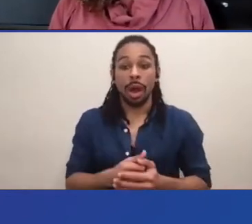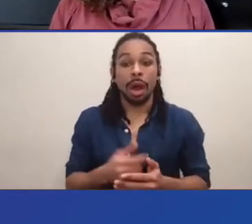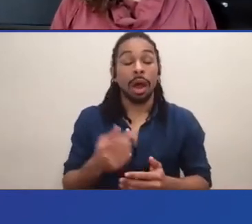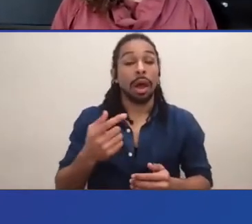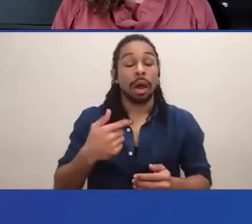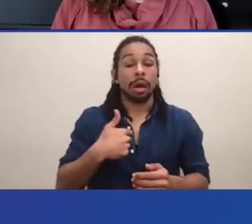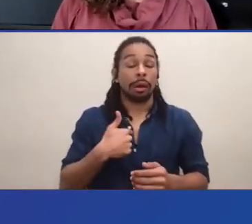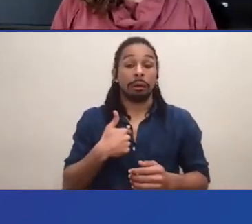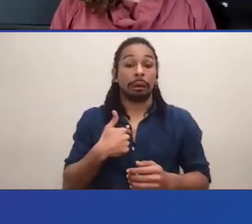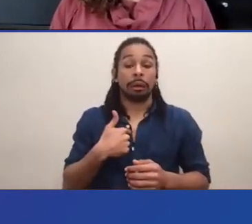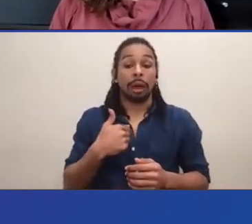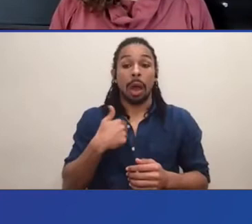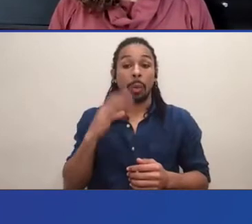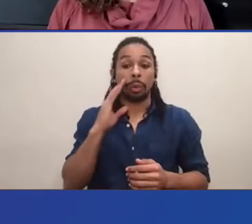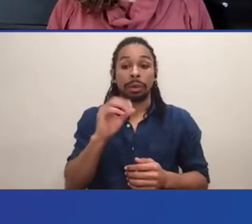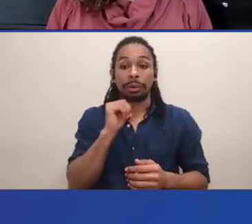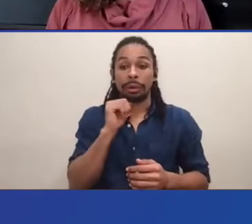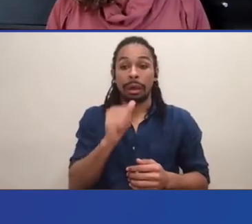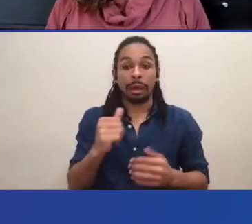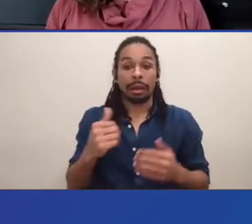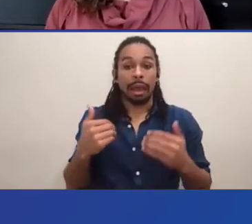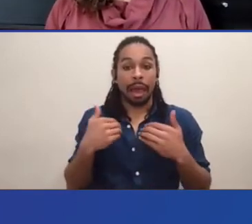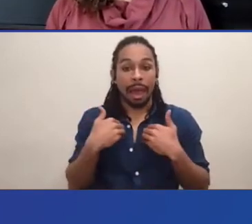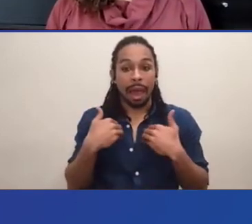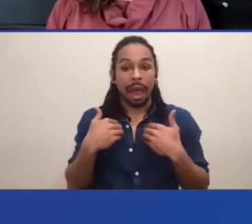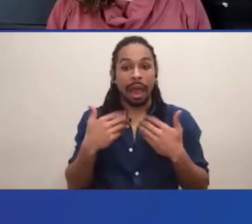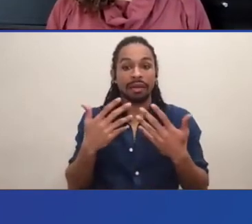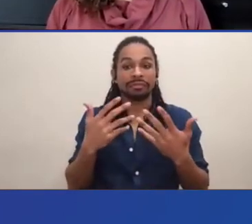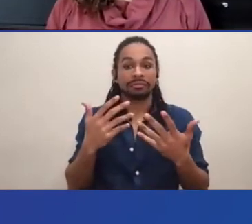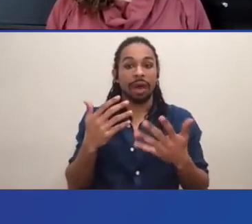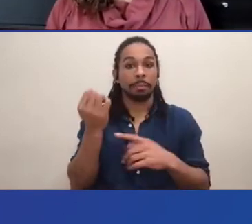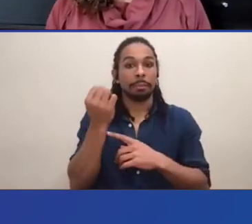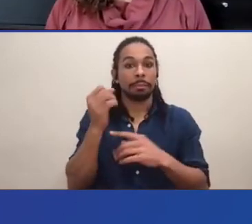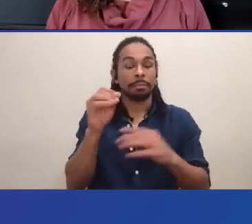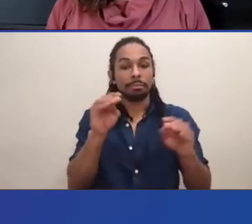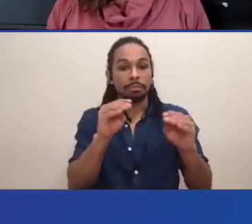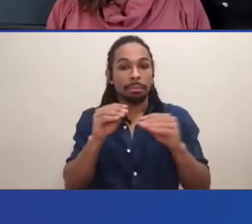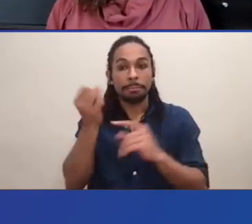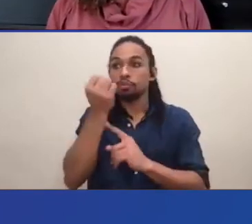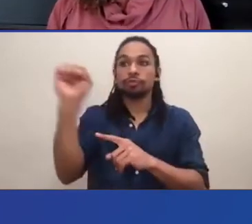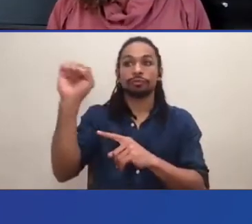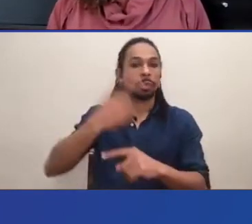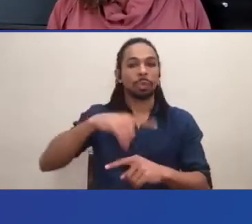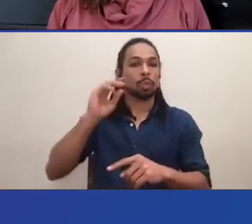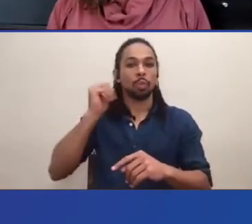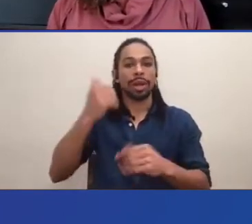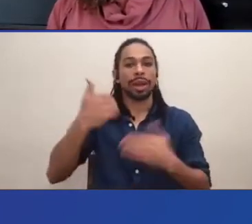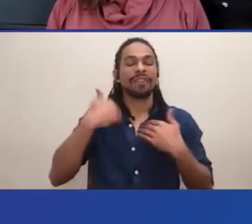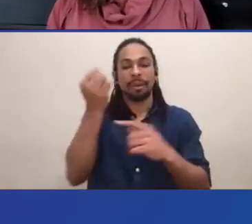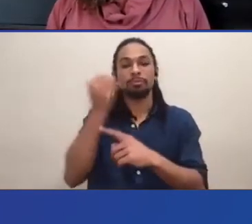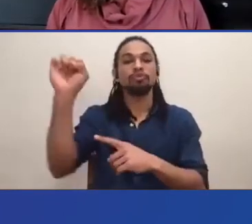movement, right? And so when we think about permission and what we are,